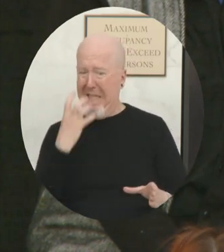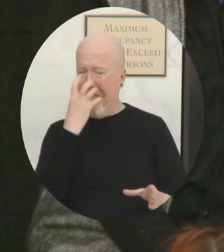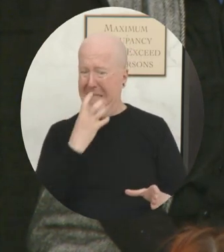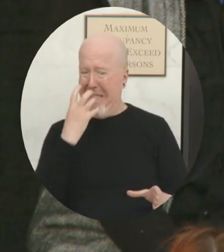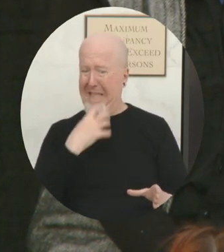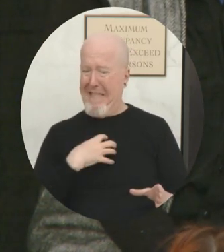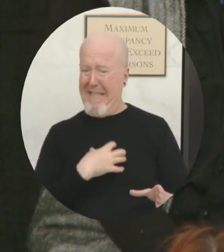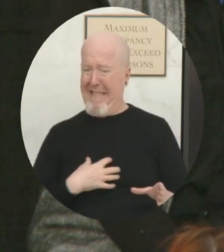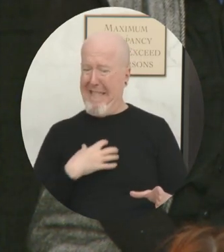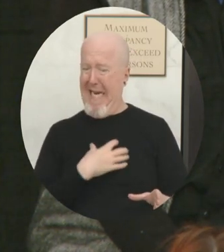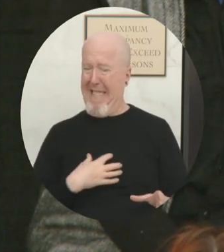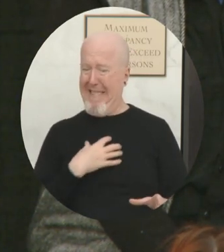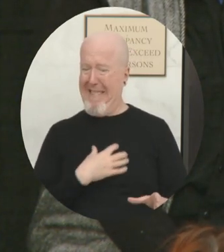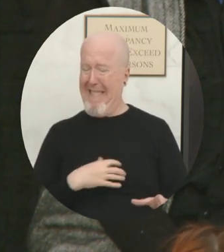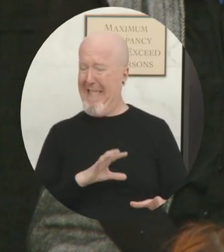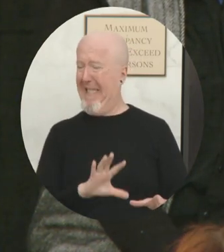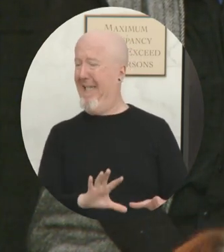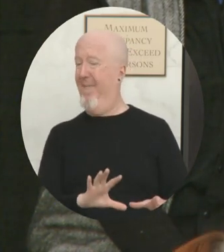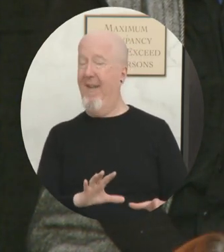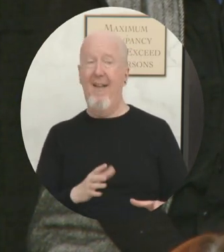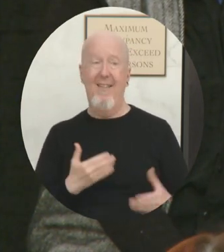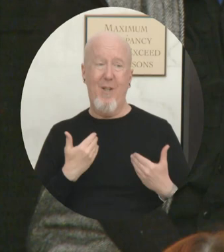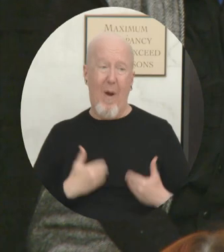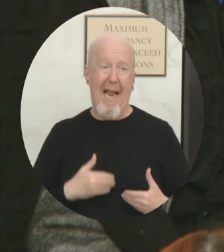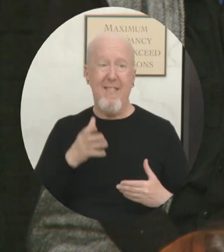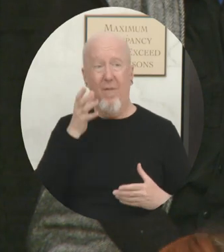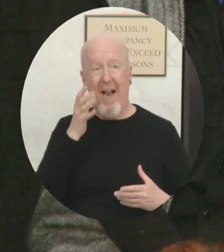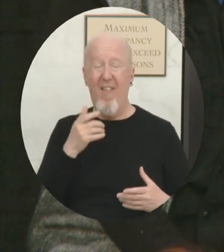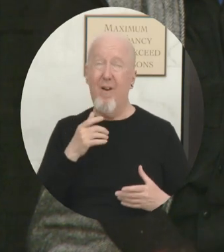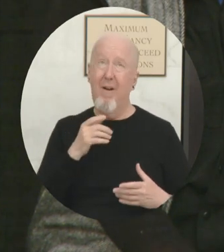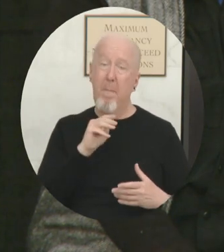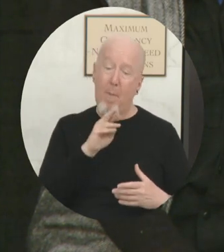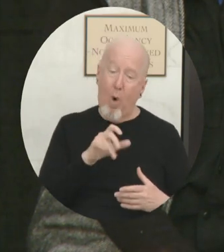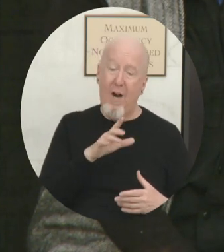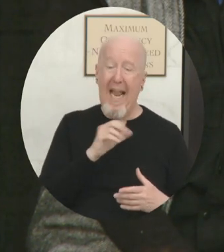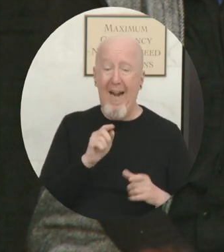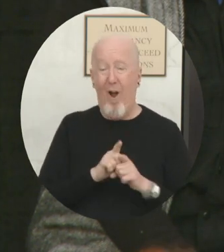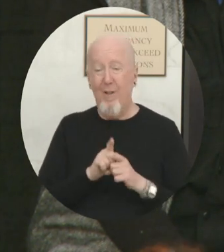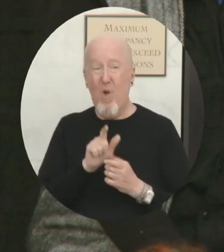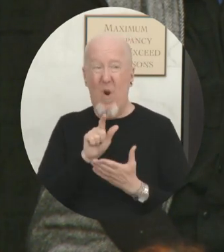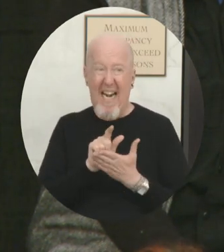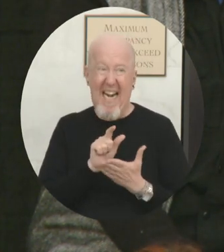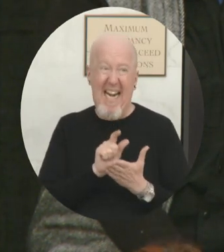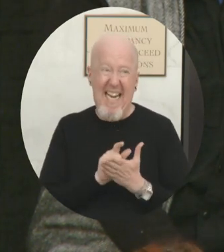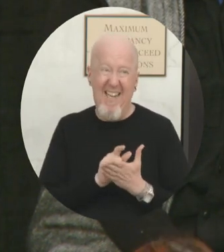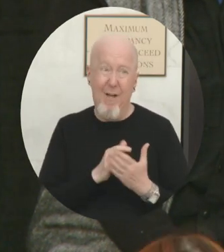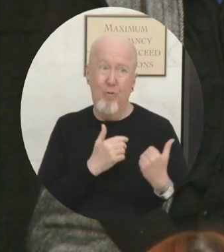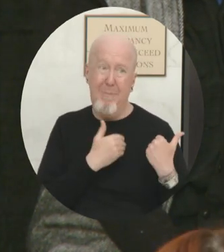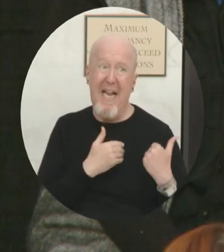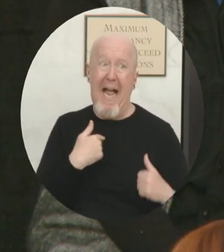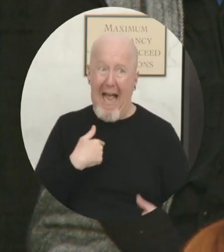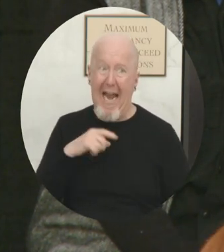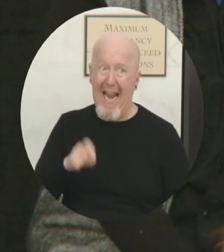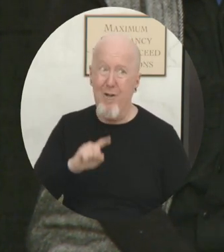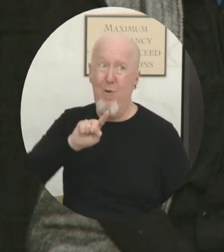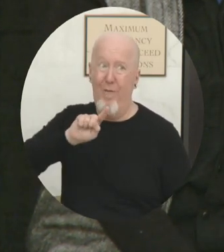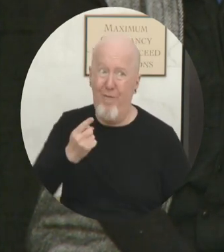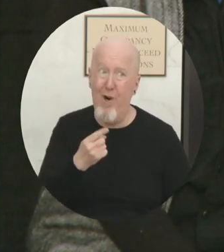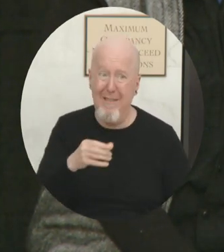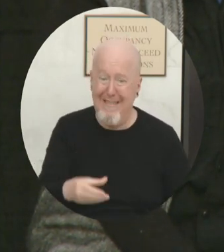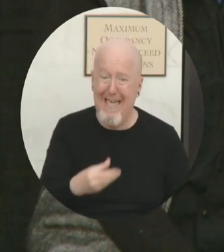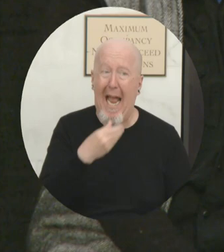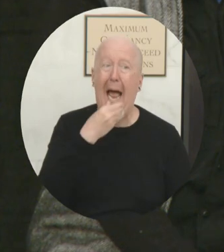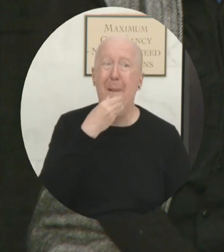Now, as her father, I have some sort of a moral or legal responsibility to take the first bite.